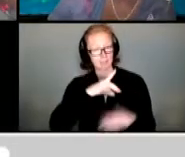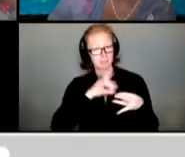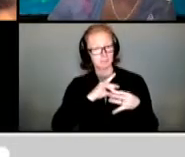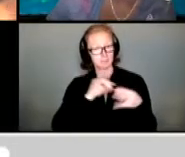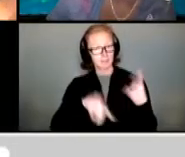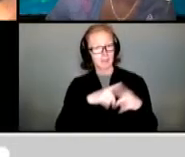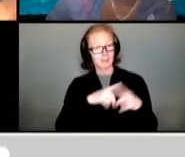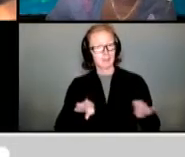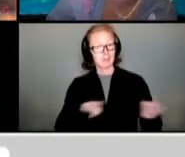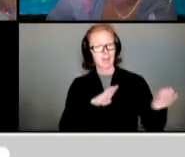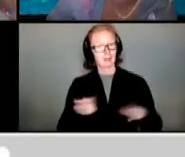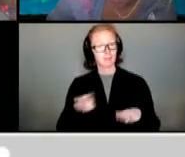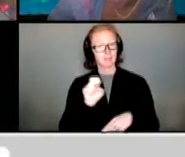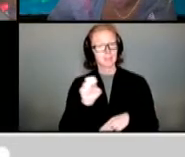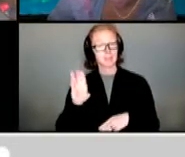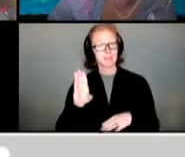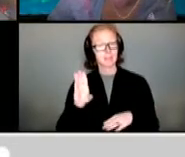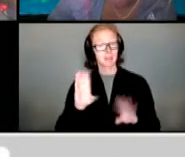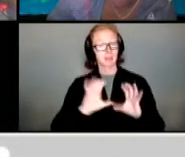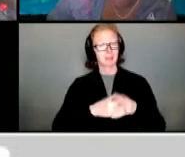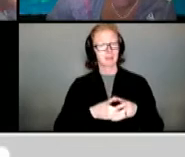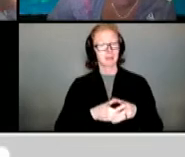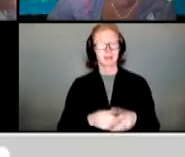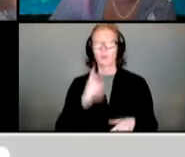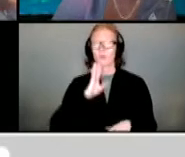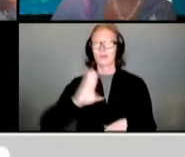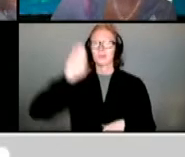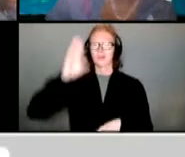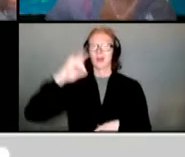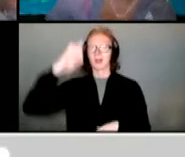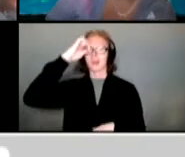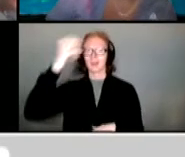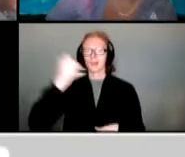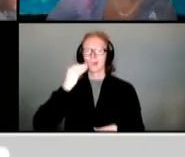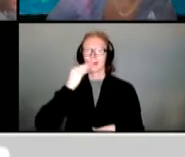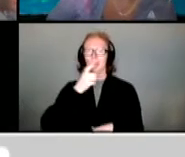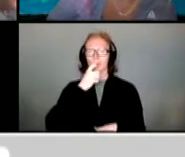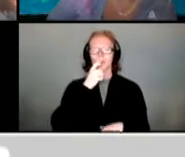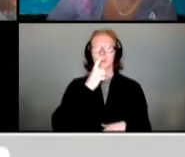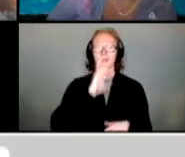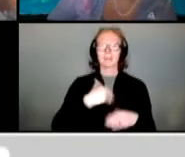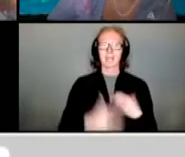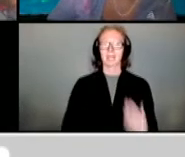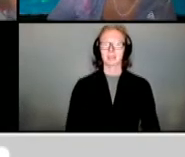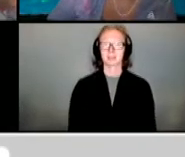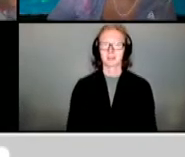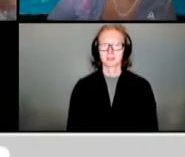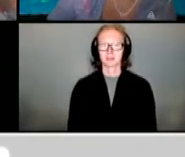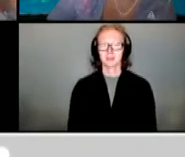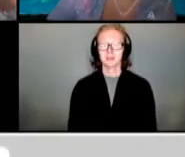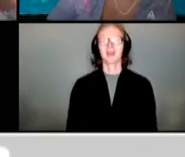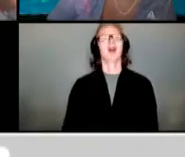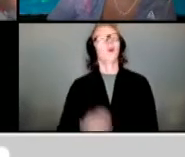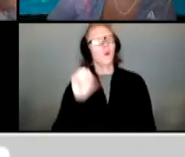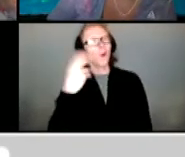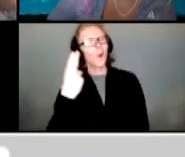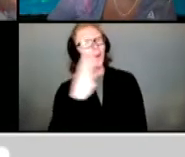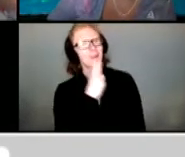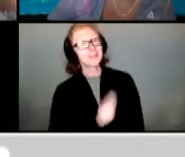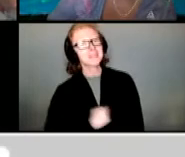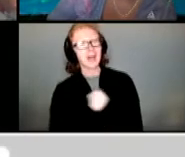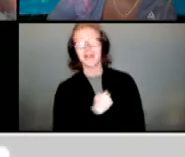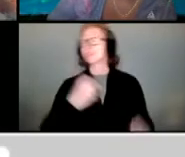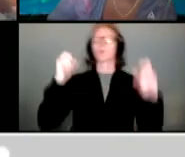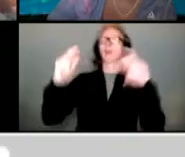behavioral subcommittee a bit. Well, I raised my hand because I thought you wanted to know who wanted to go next. Oh, sorry about that. That's